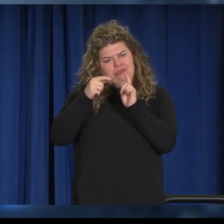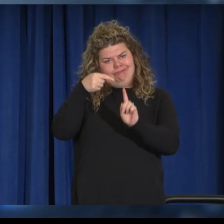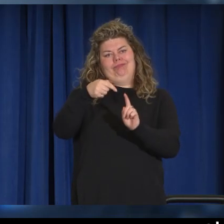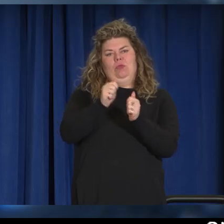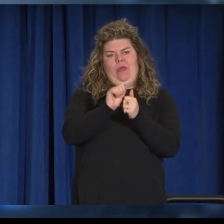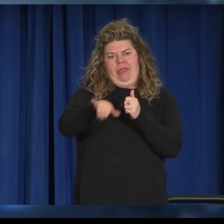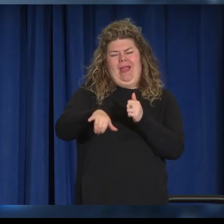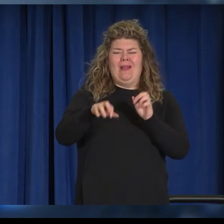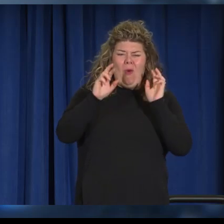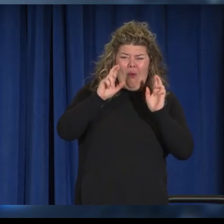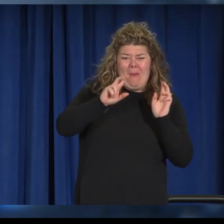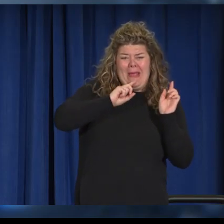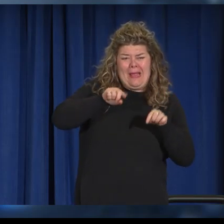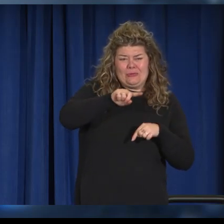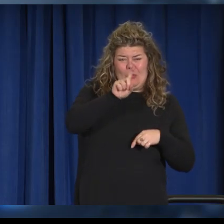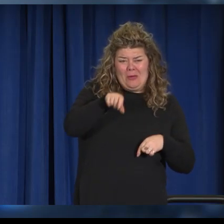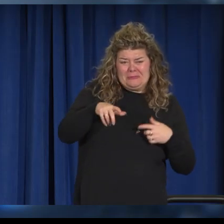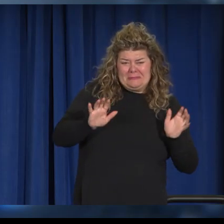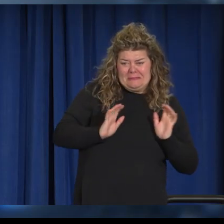I hope that answered the question.